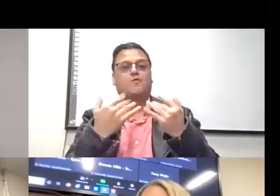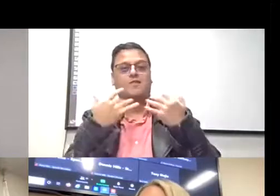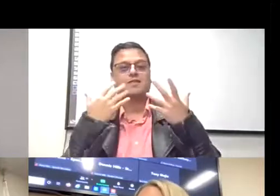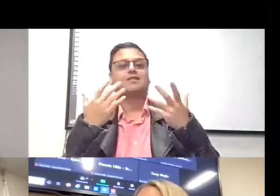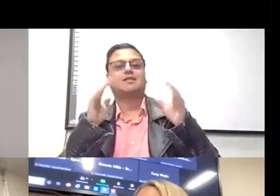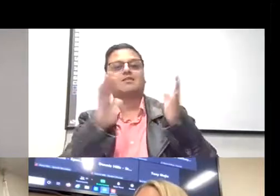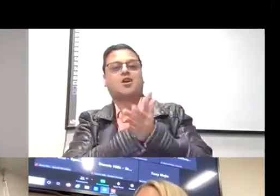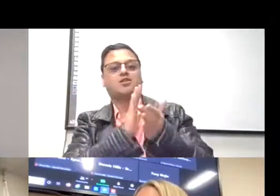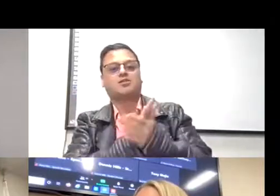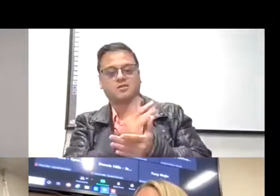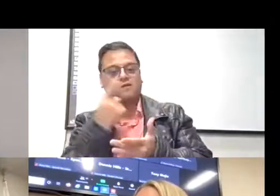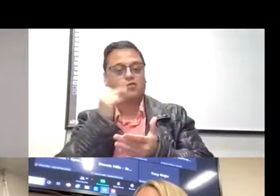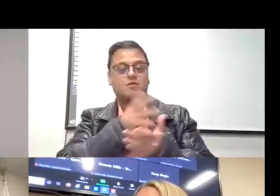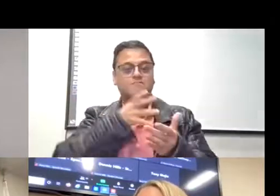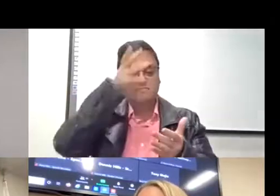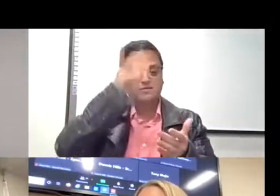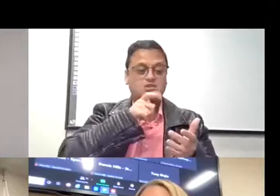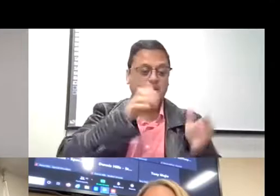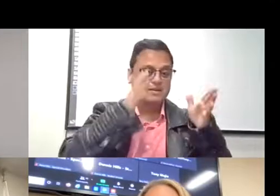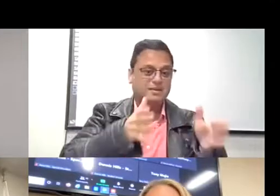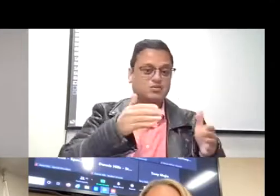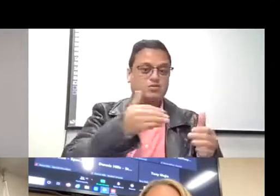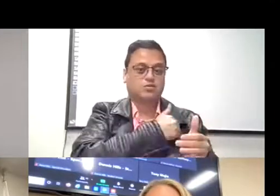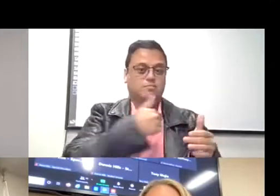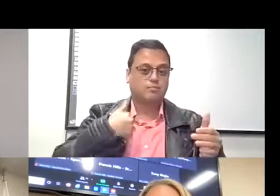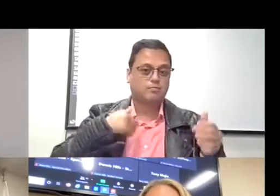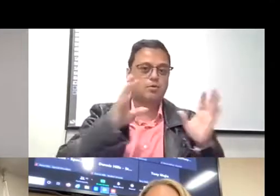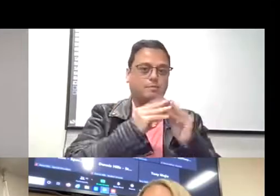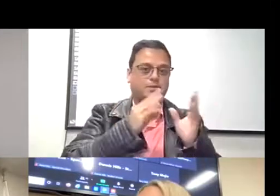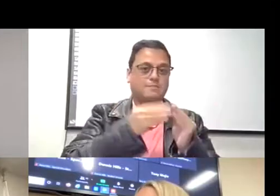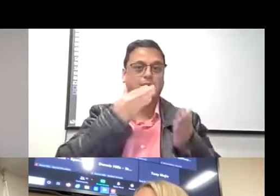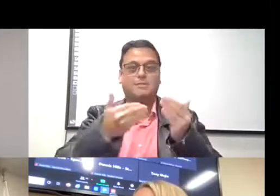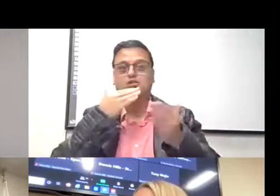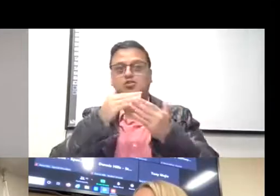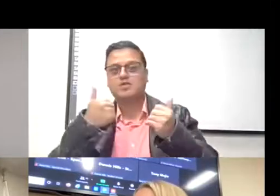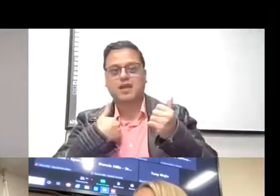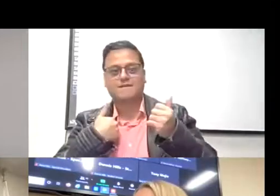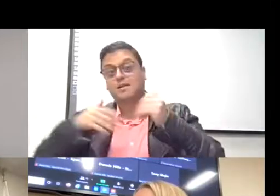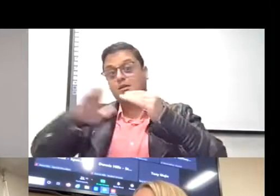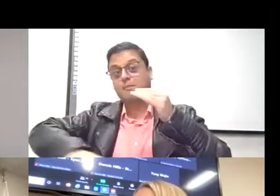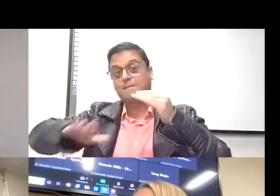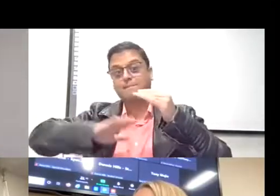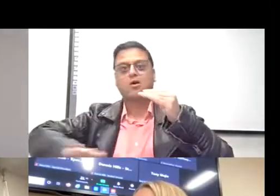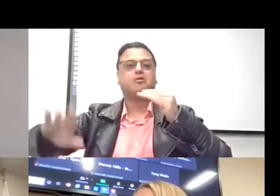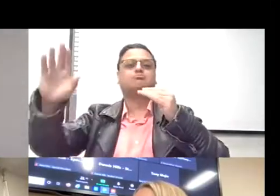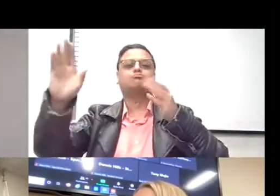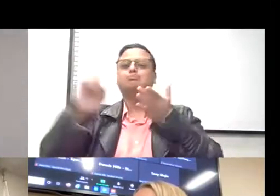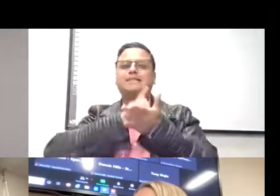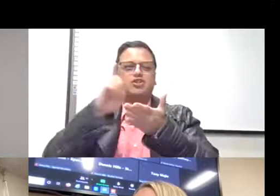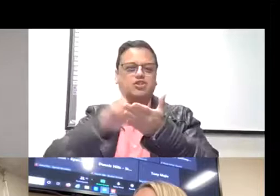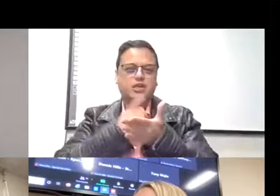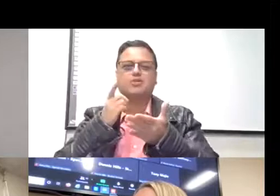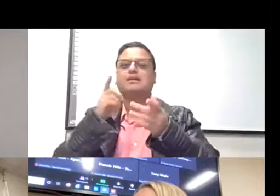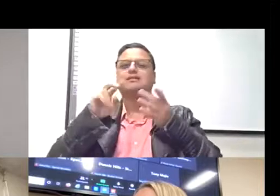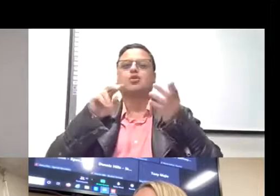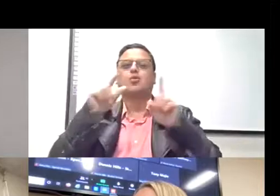who may not be paying attention to our board meetings, it might be good to have like on the bottom a glossary or something where definitions where it